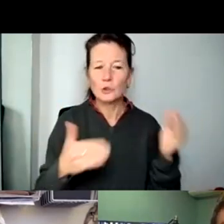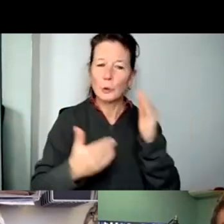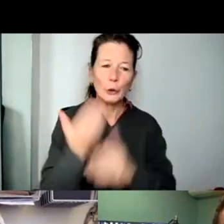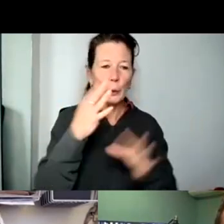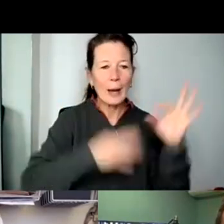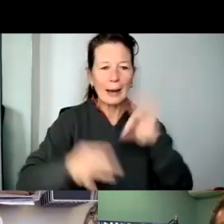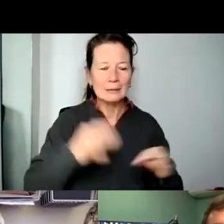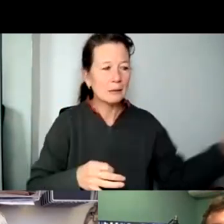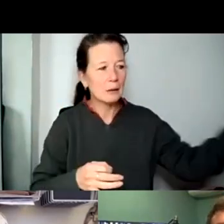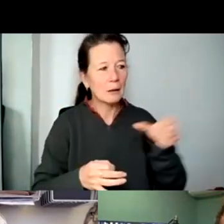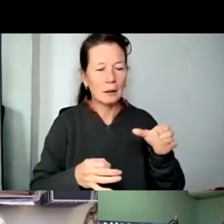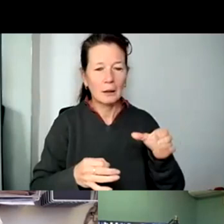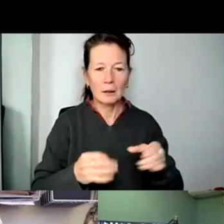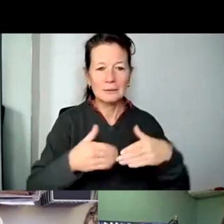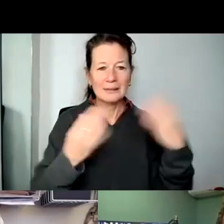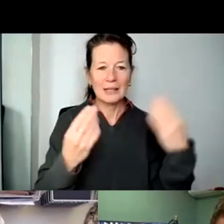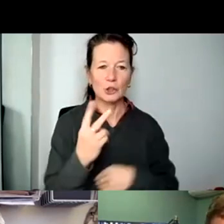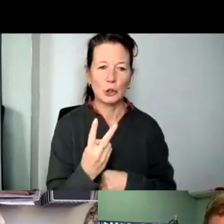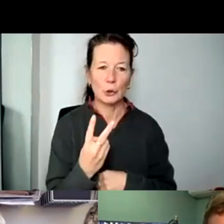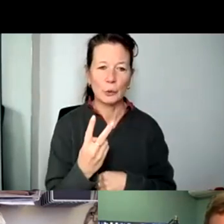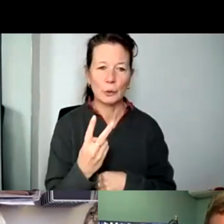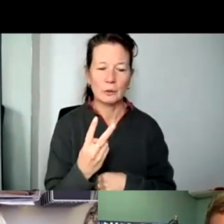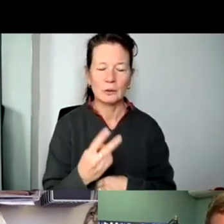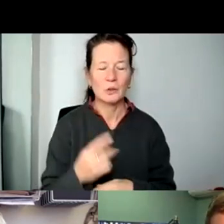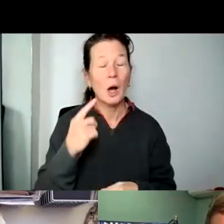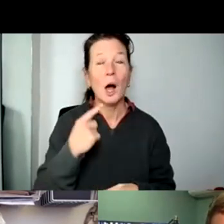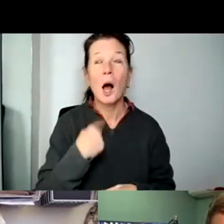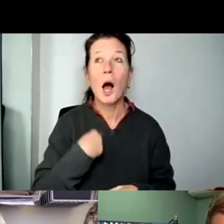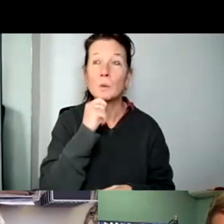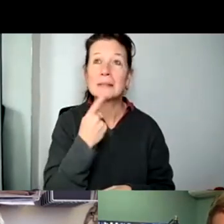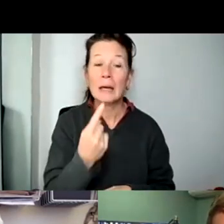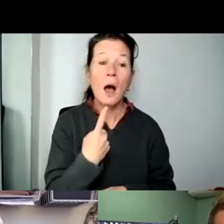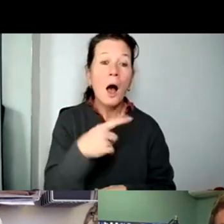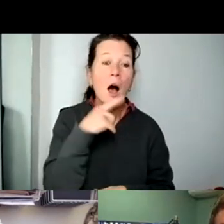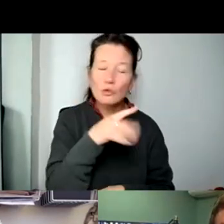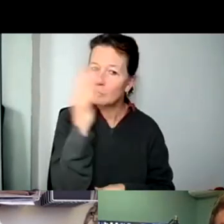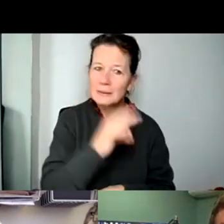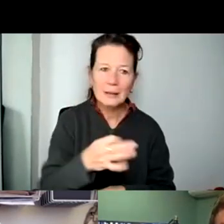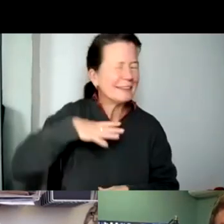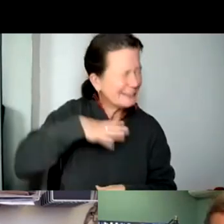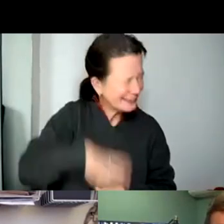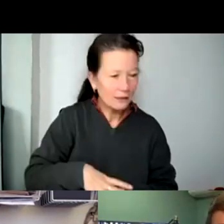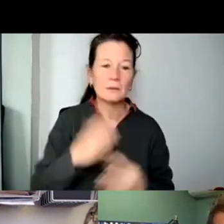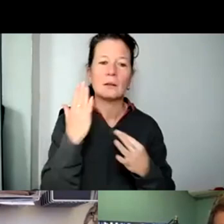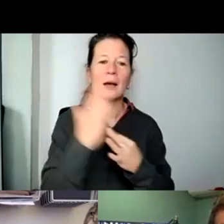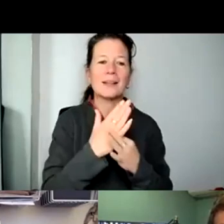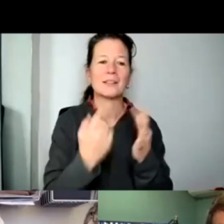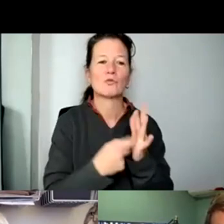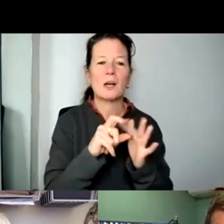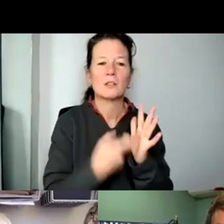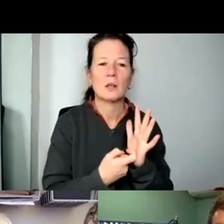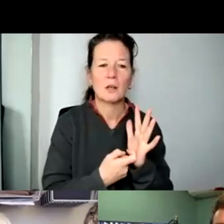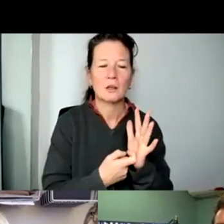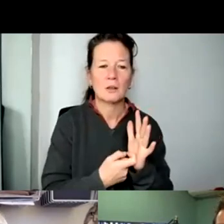two. So I would say they are 100% necessary in the world of music, recording and the